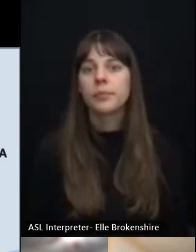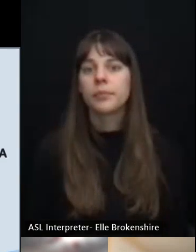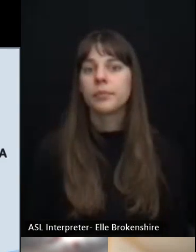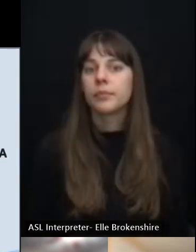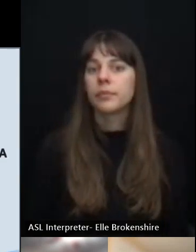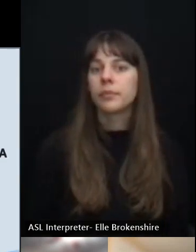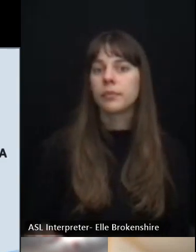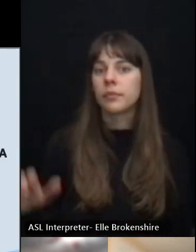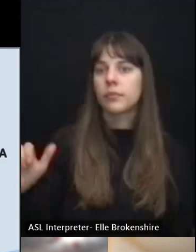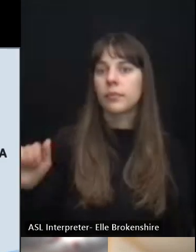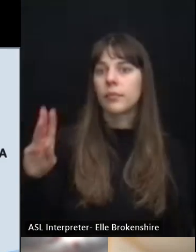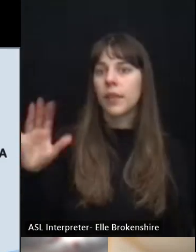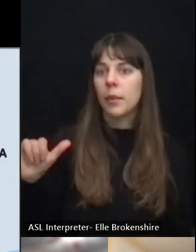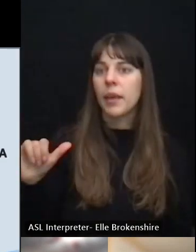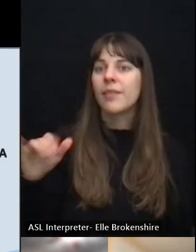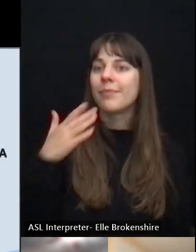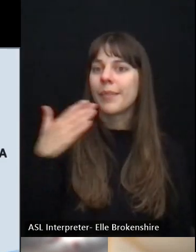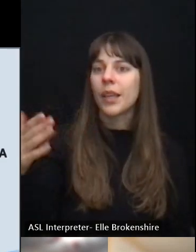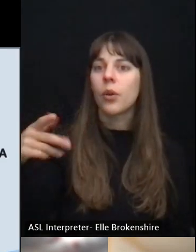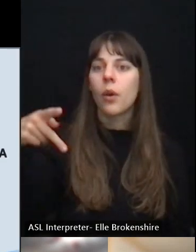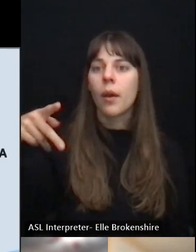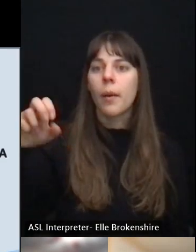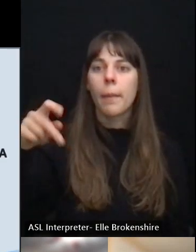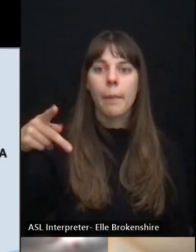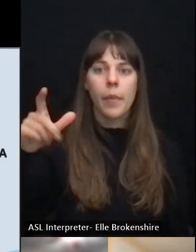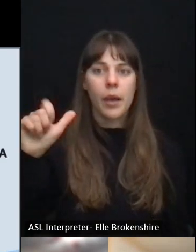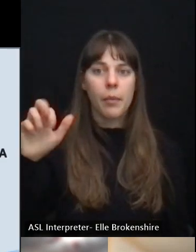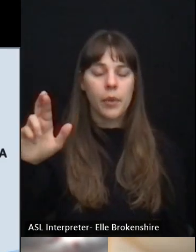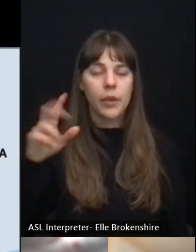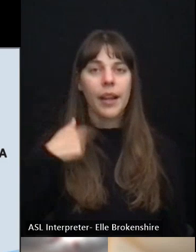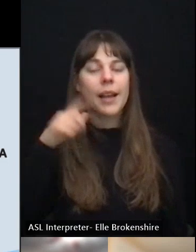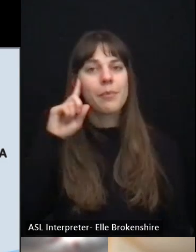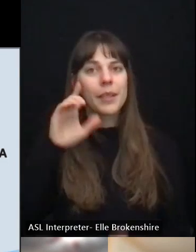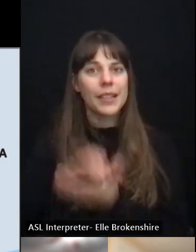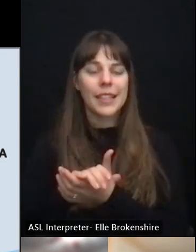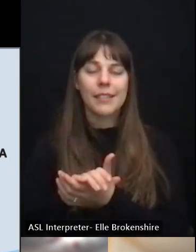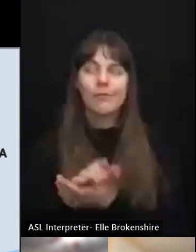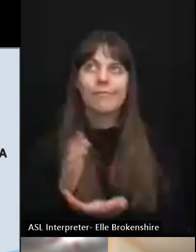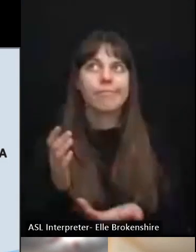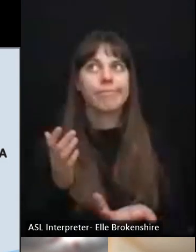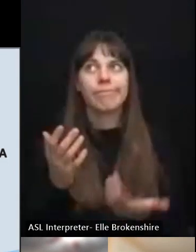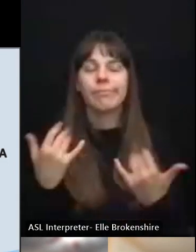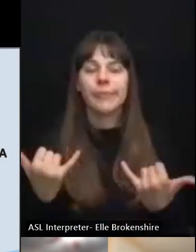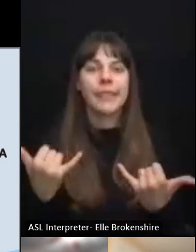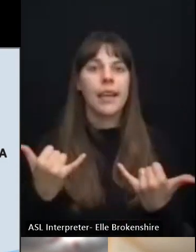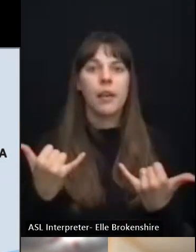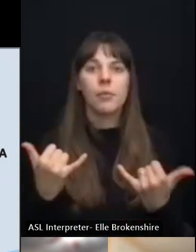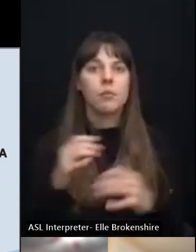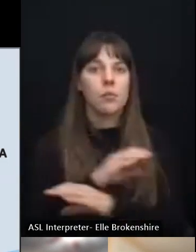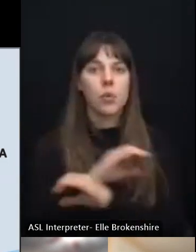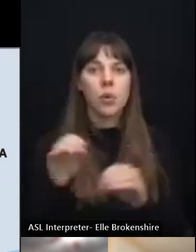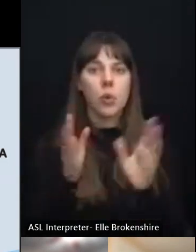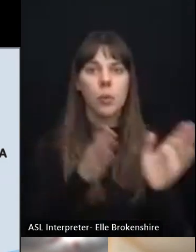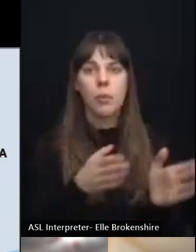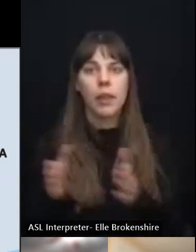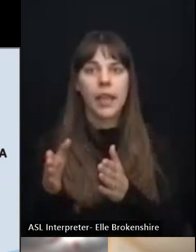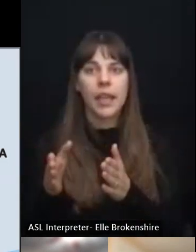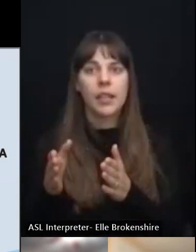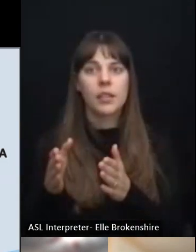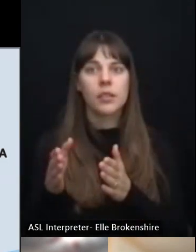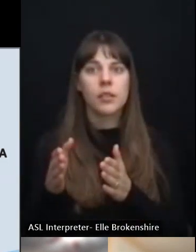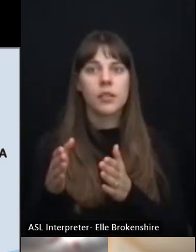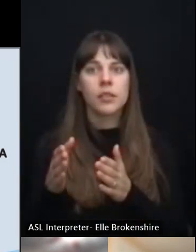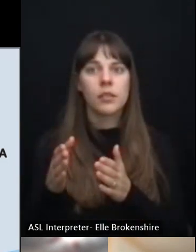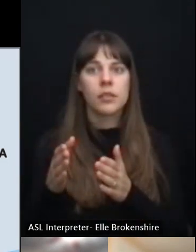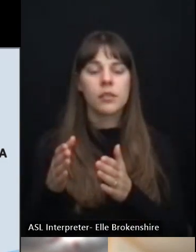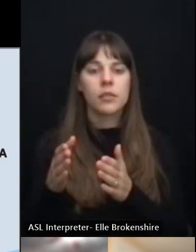Thanks. Poplar, I believe we do not have an imminent plan for rebuild. Greg may correct me if I'm